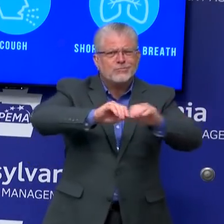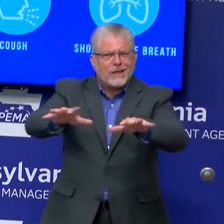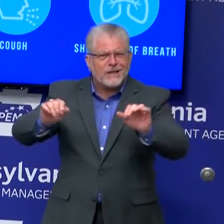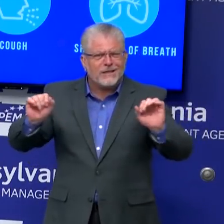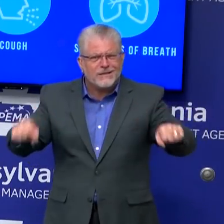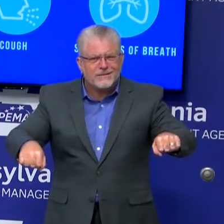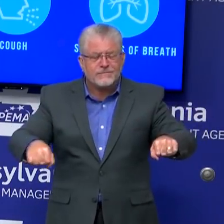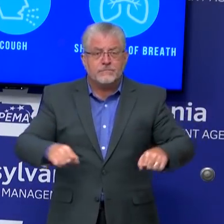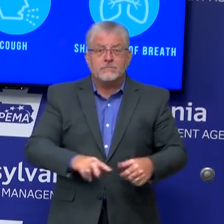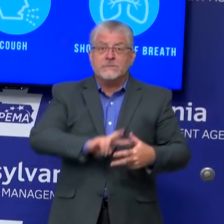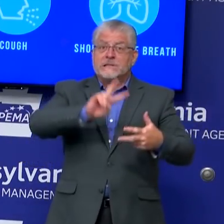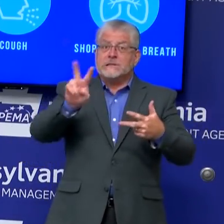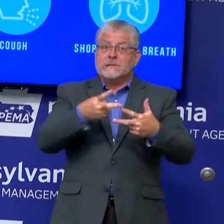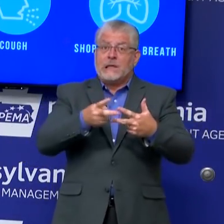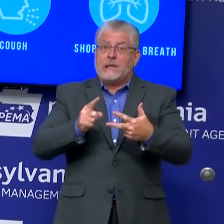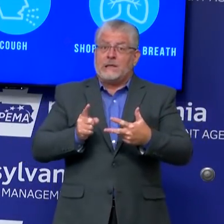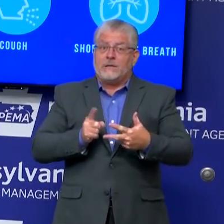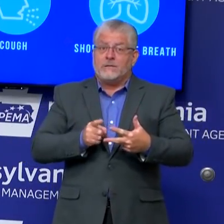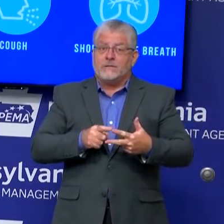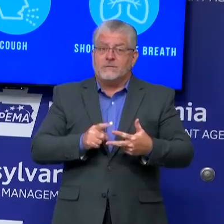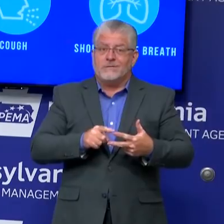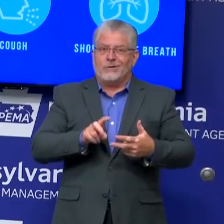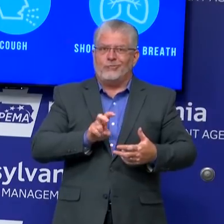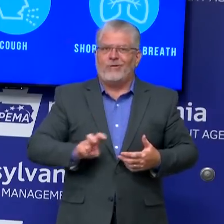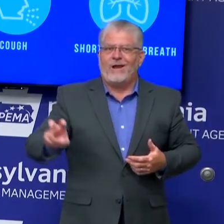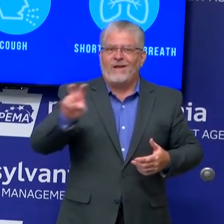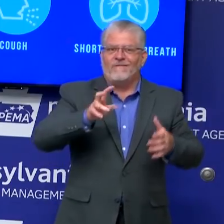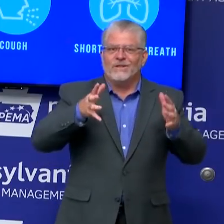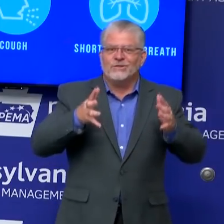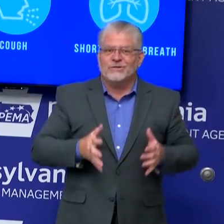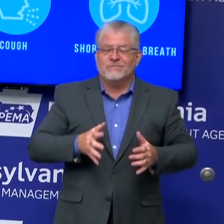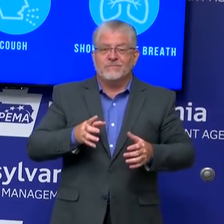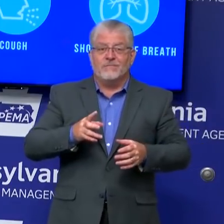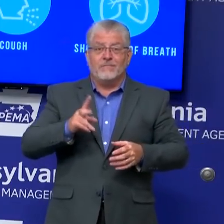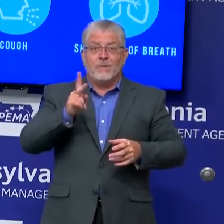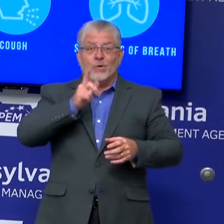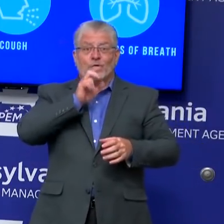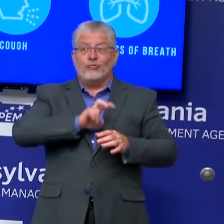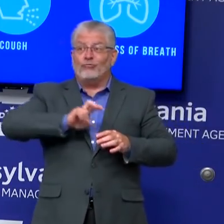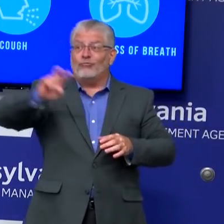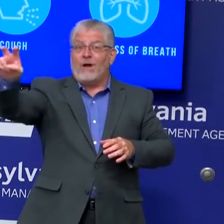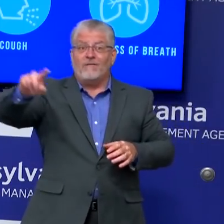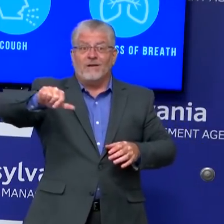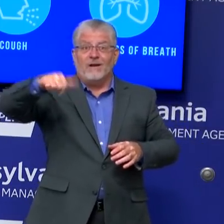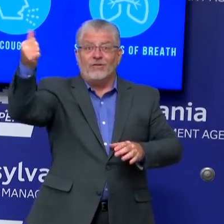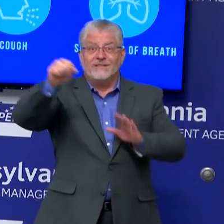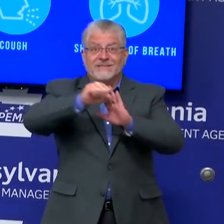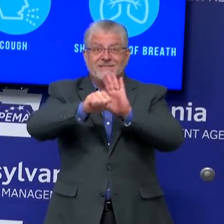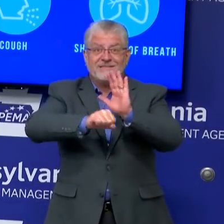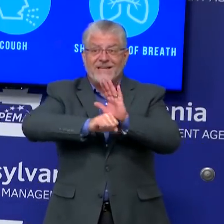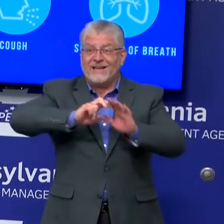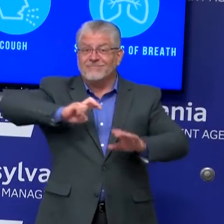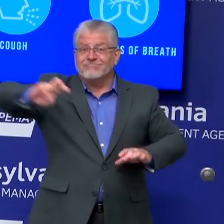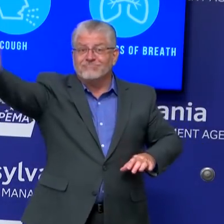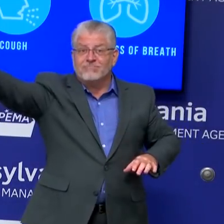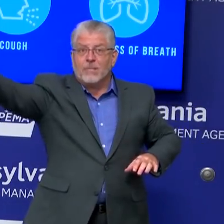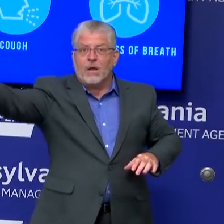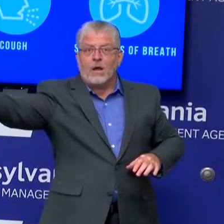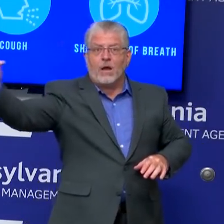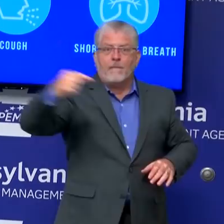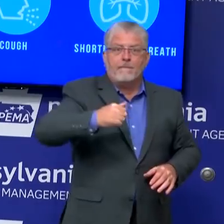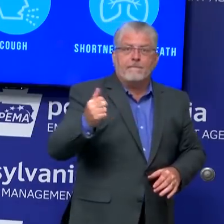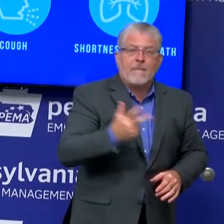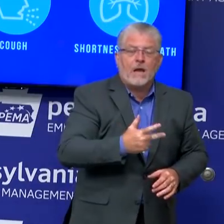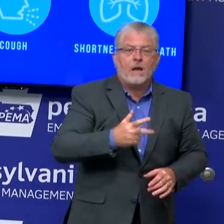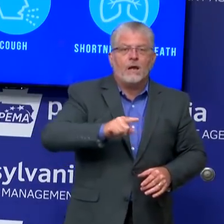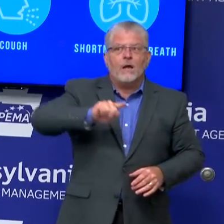by Pennsylvanians who are returning from places they visited out of state and by out-of-state folks coming to Pennsylvania to visit us